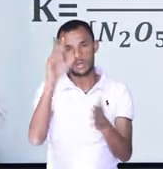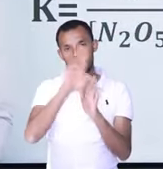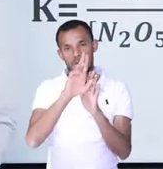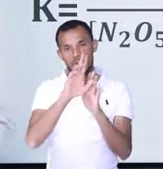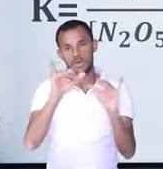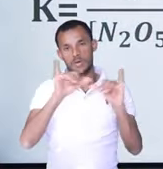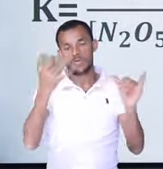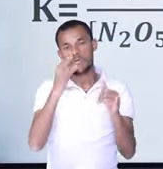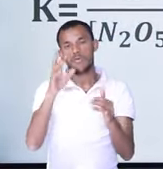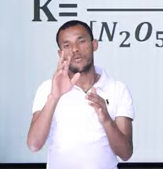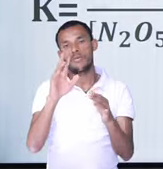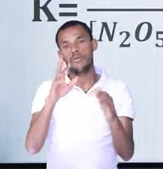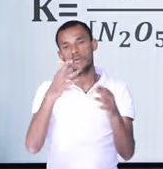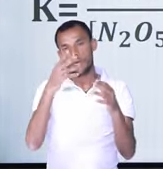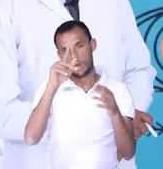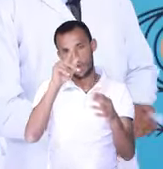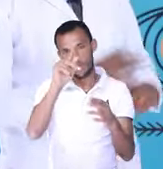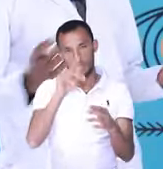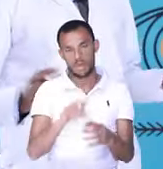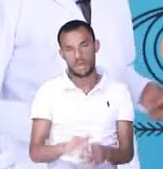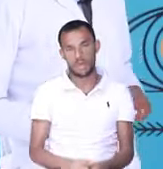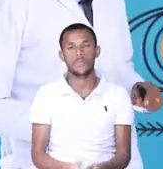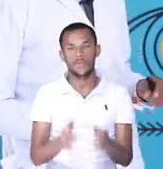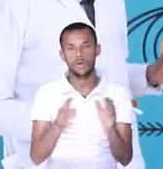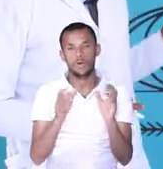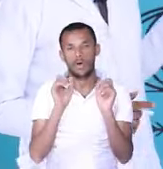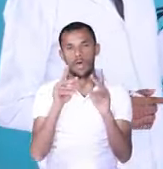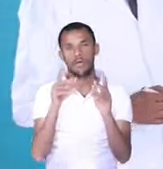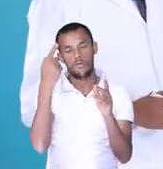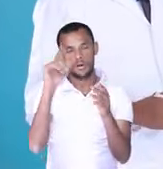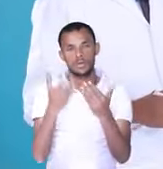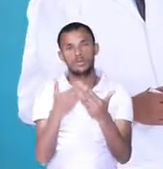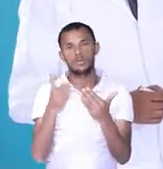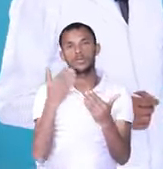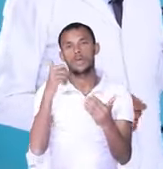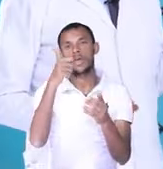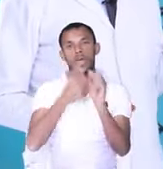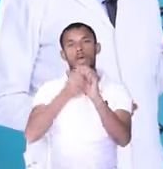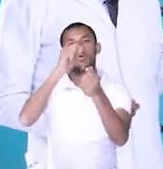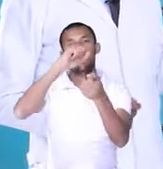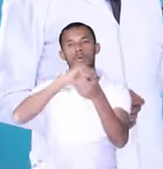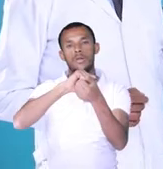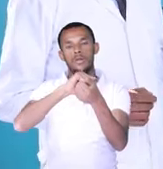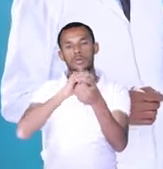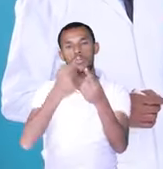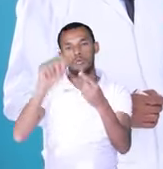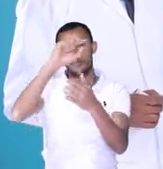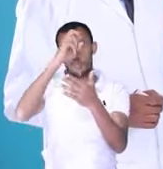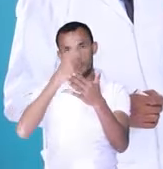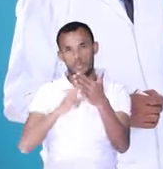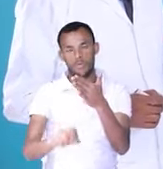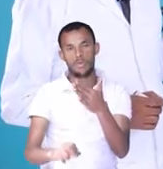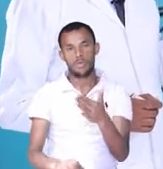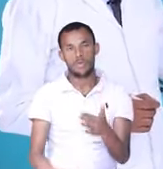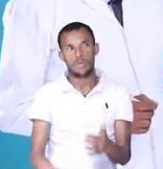of rate constant. For simply A converted into products,